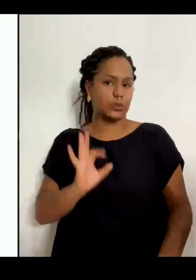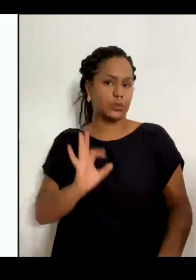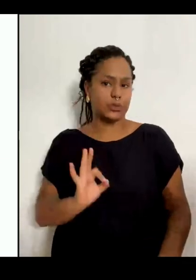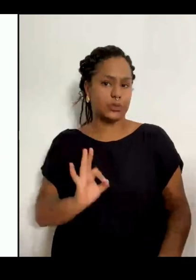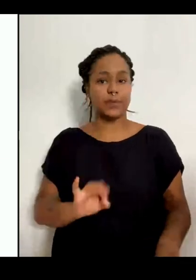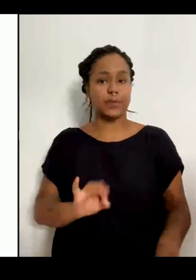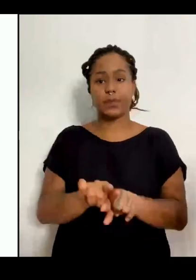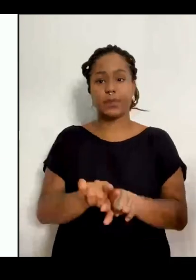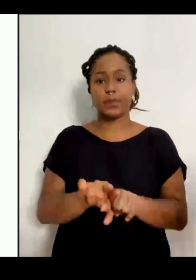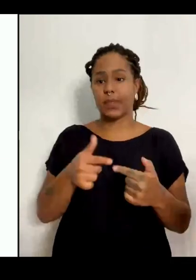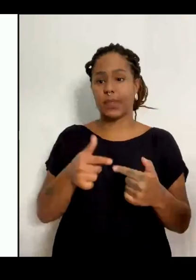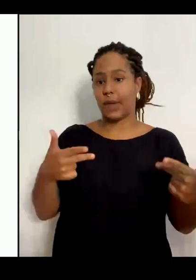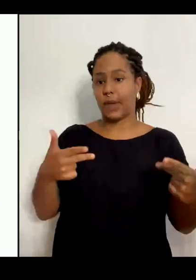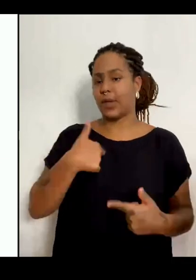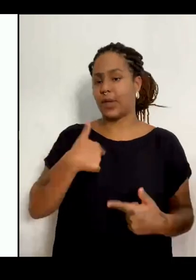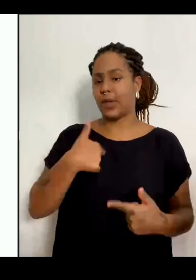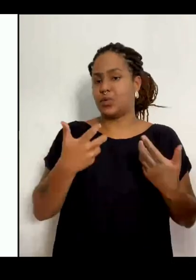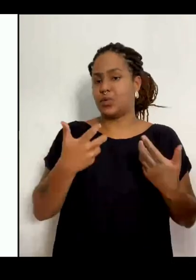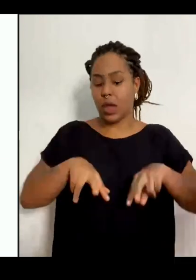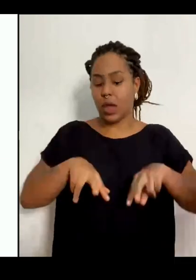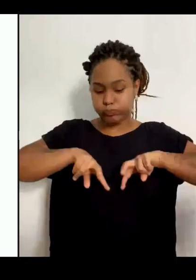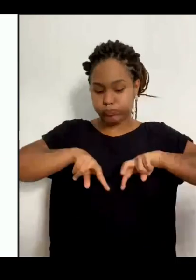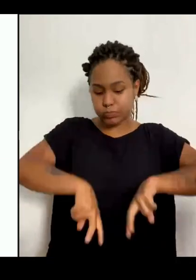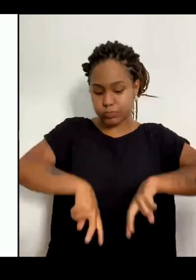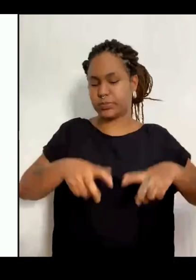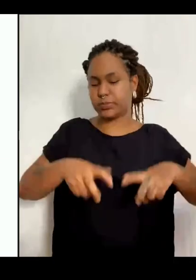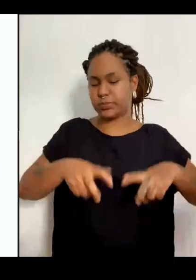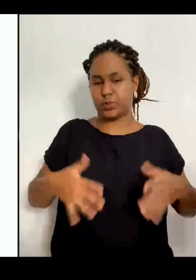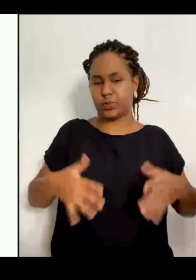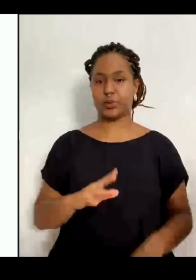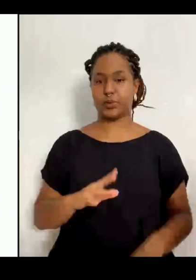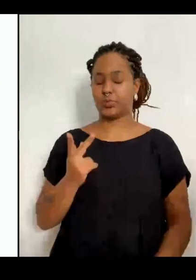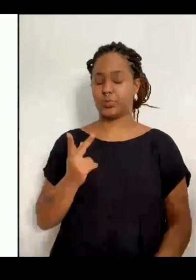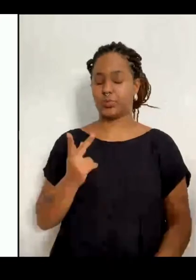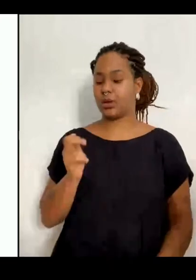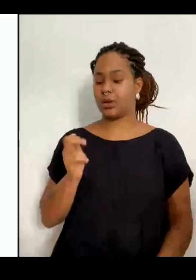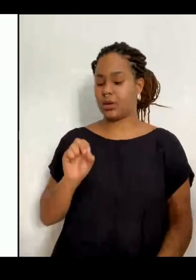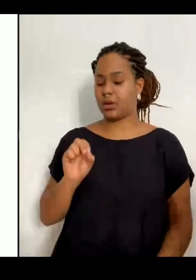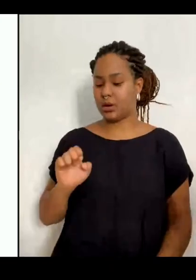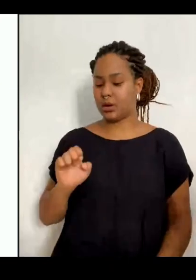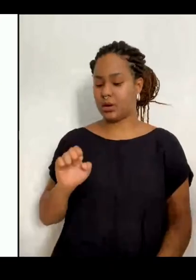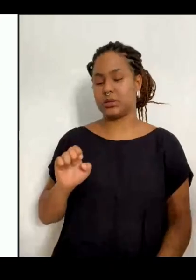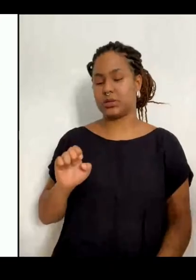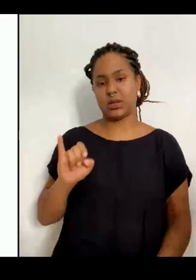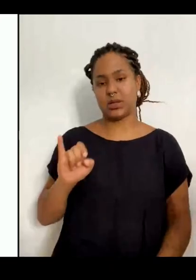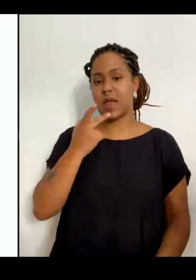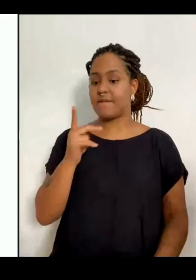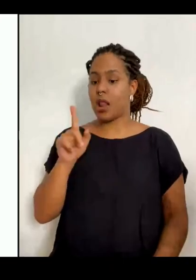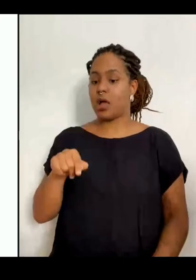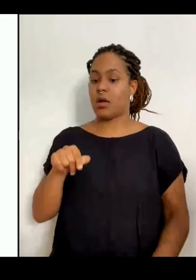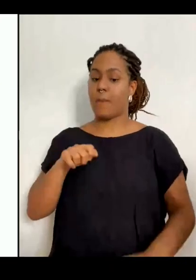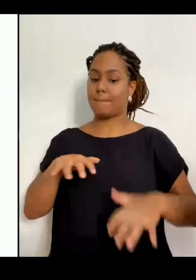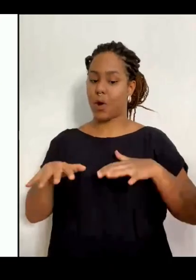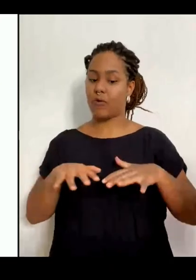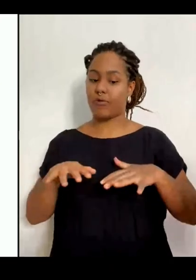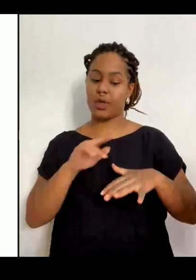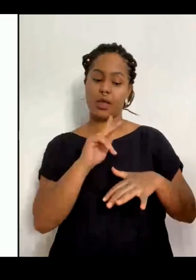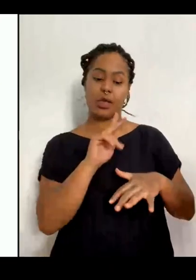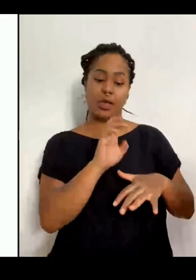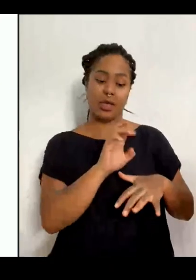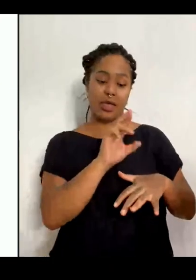writes that desire moves arrows is a verb and in the erotic ocean we move with its